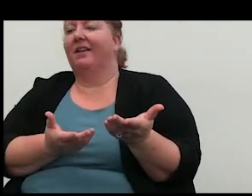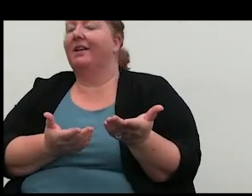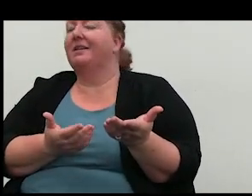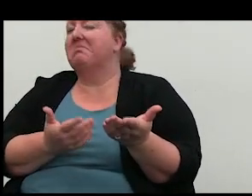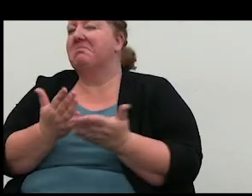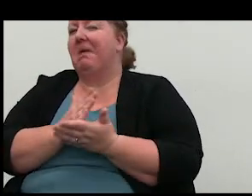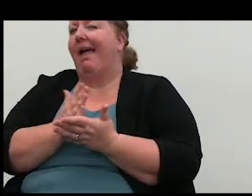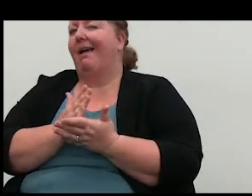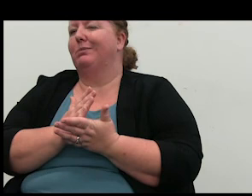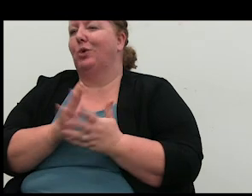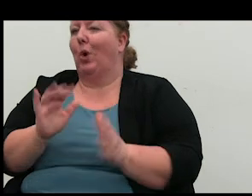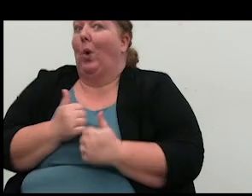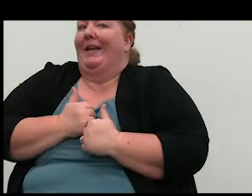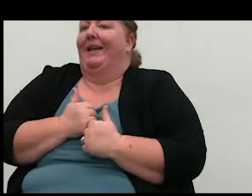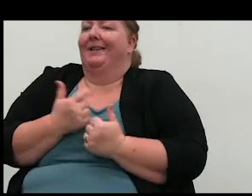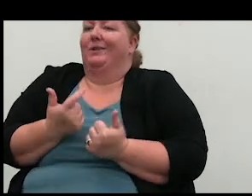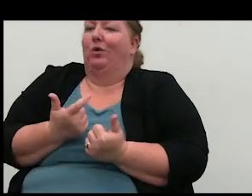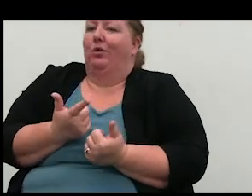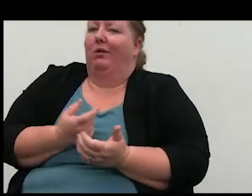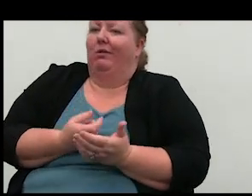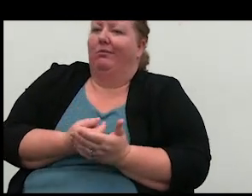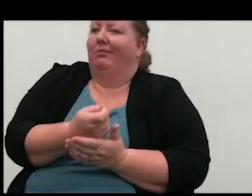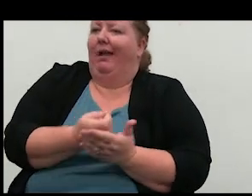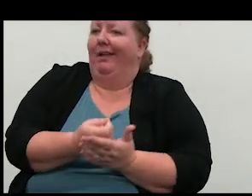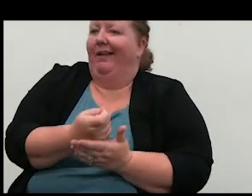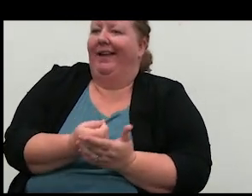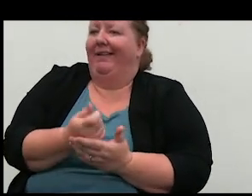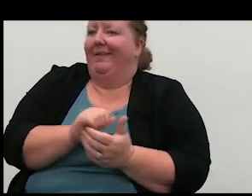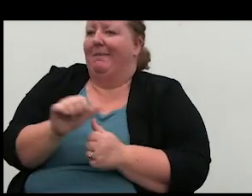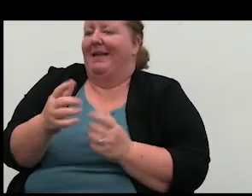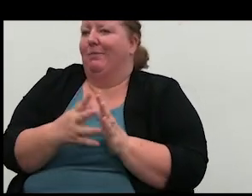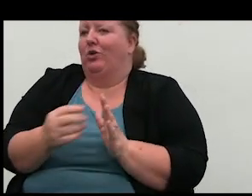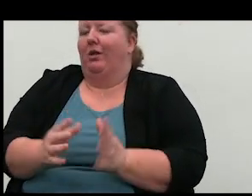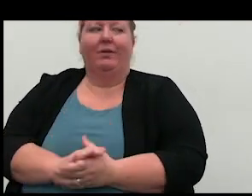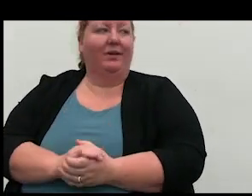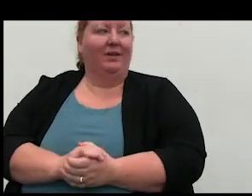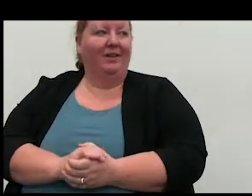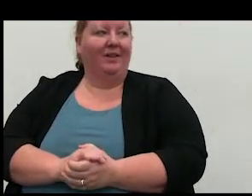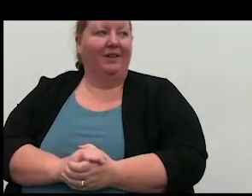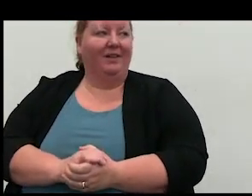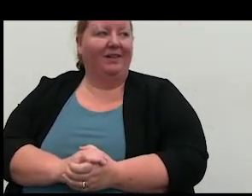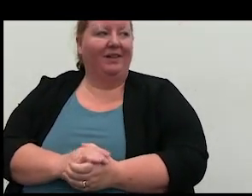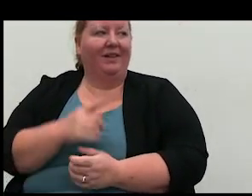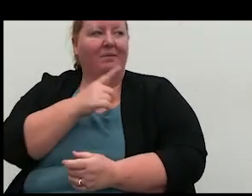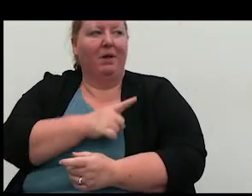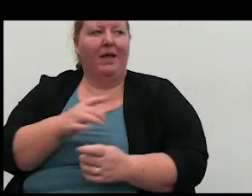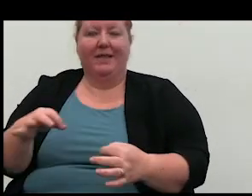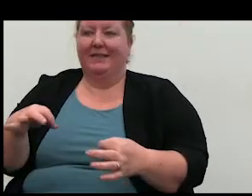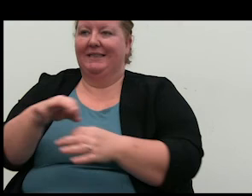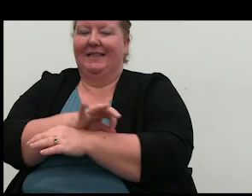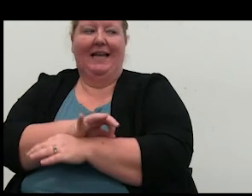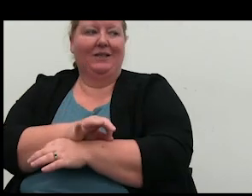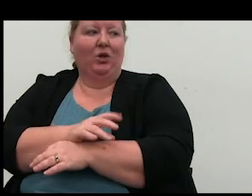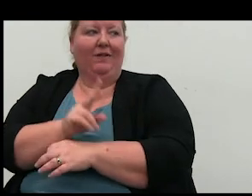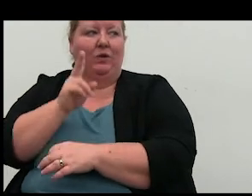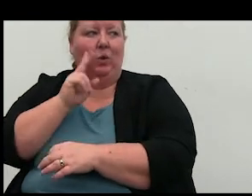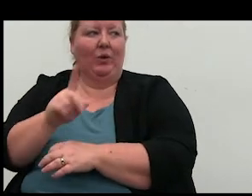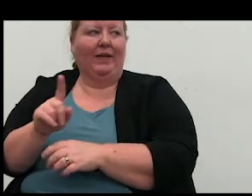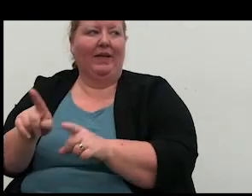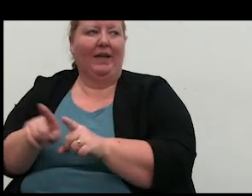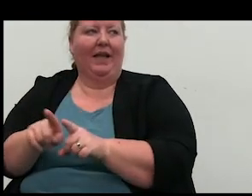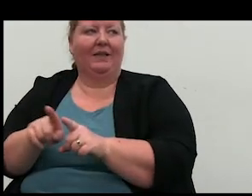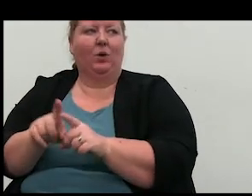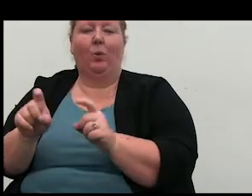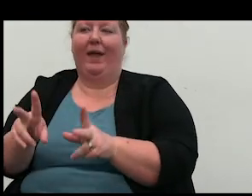not sure that owning it or hiring it is the best model for that. But instead of looking at it as a way